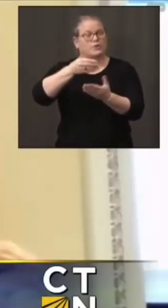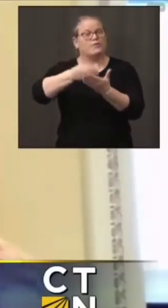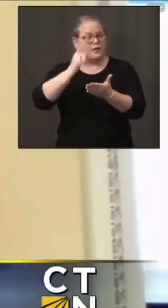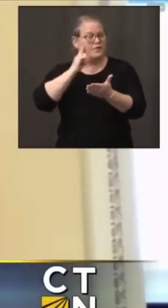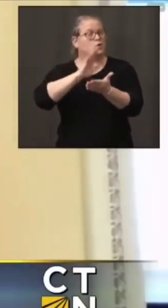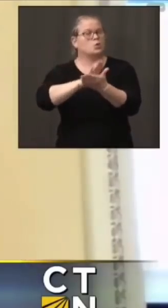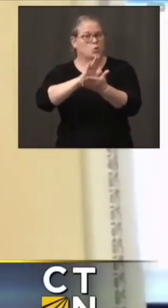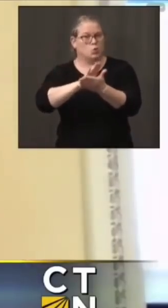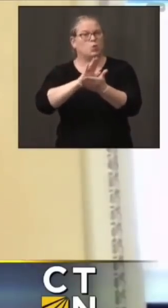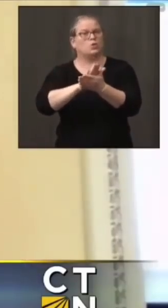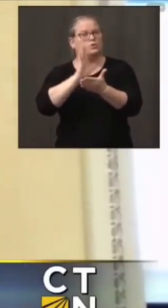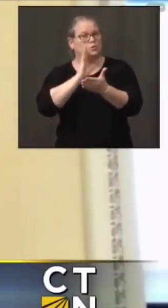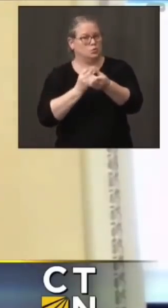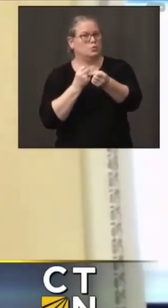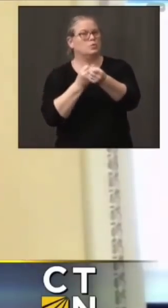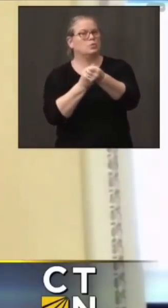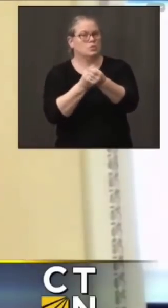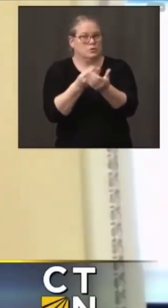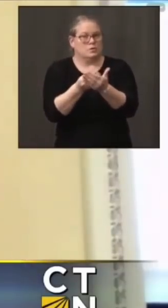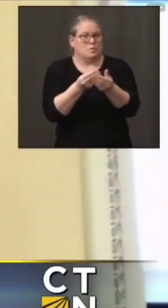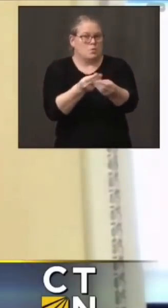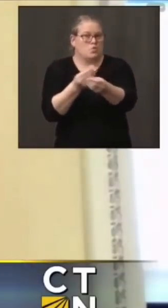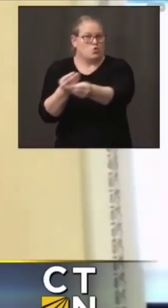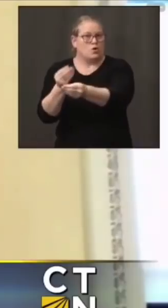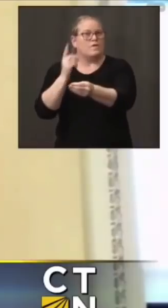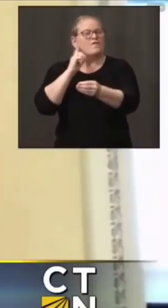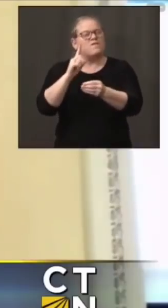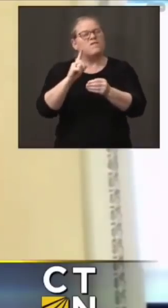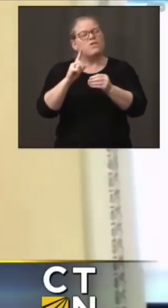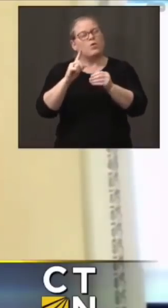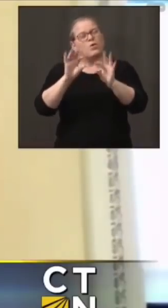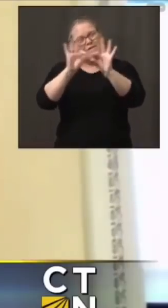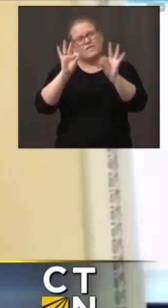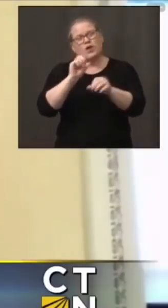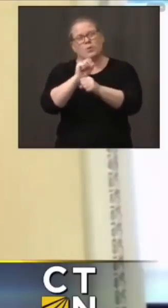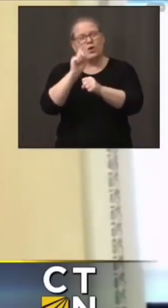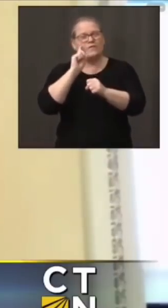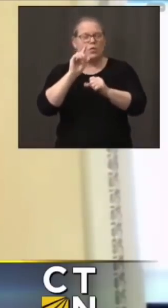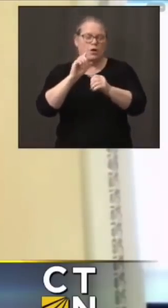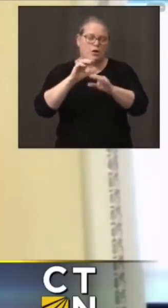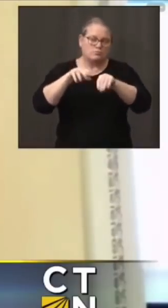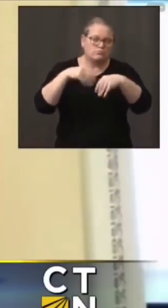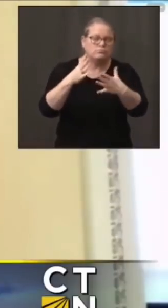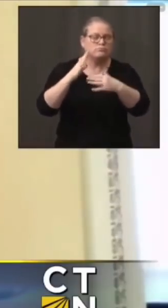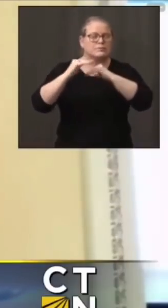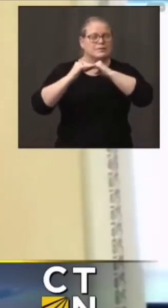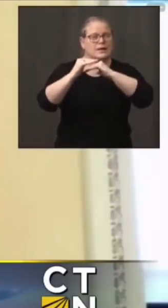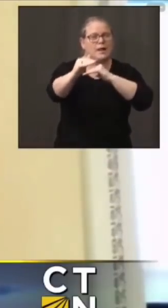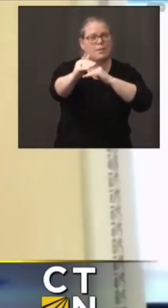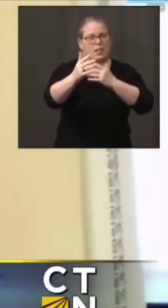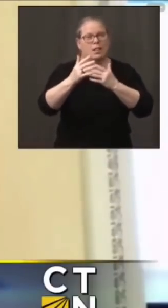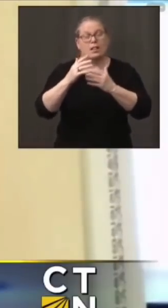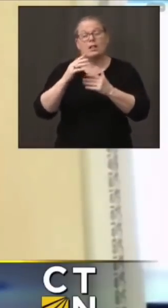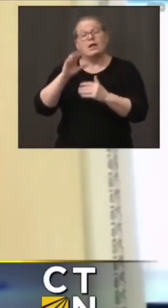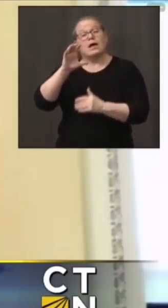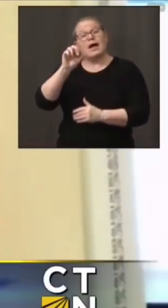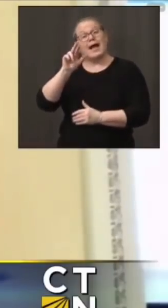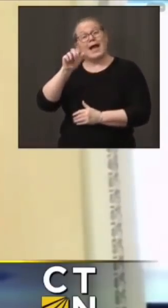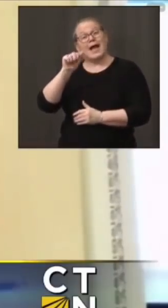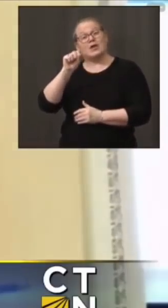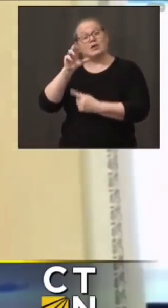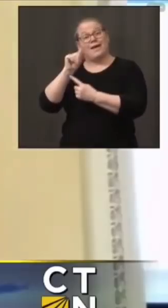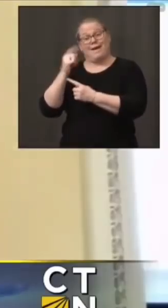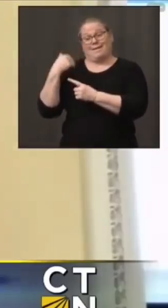stabilization fund framework. That was included in the CARES Act earlier last year. Connecticut